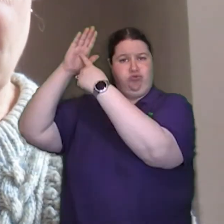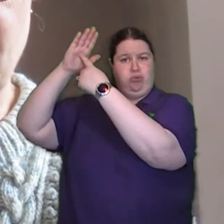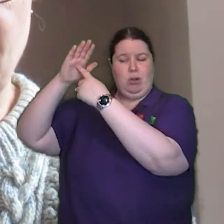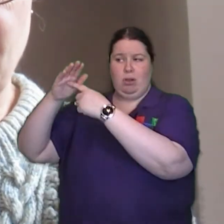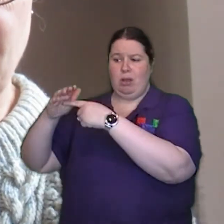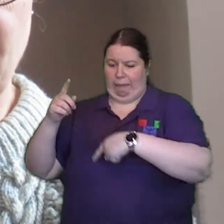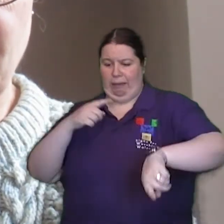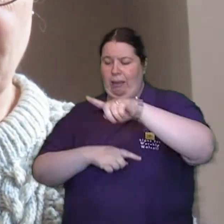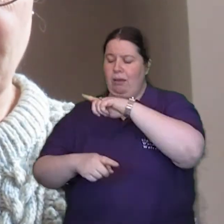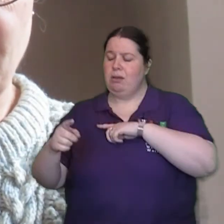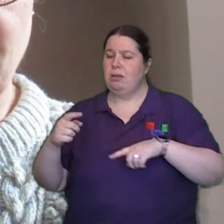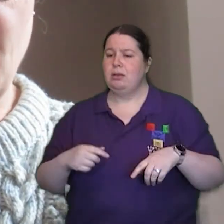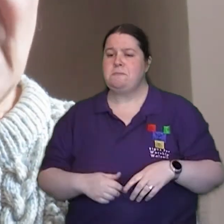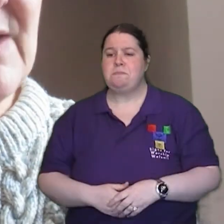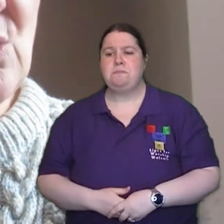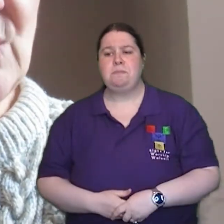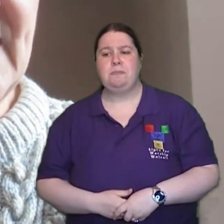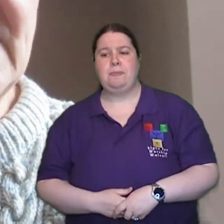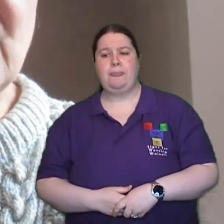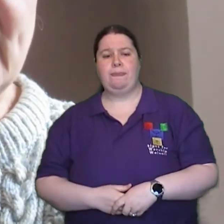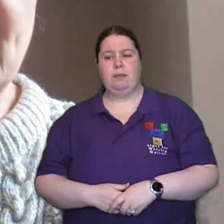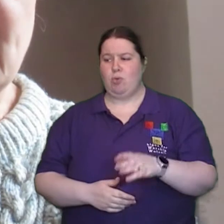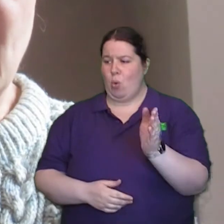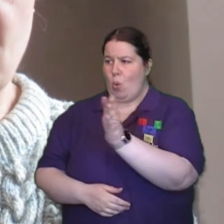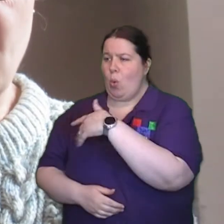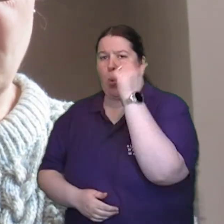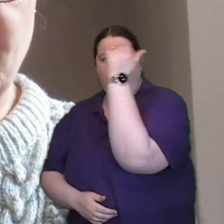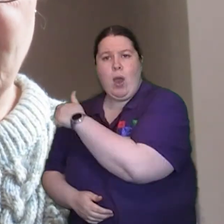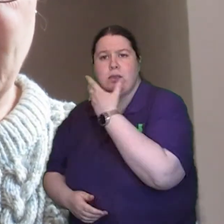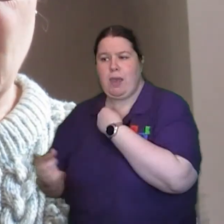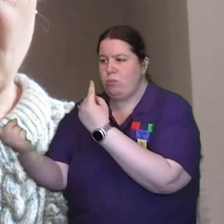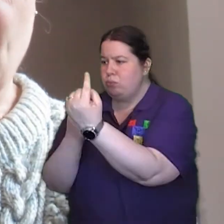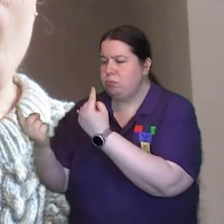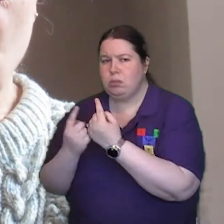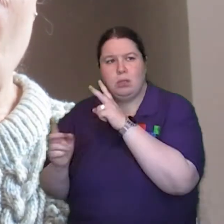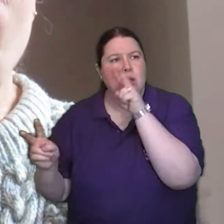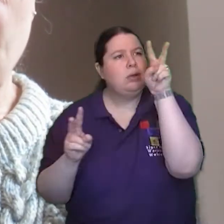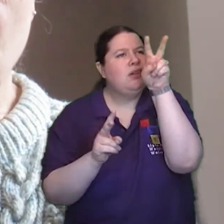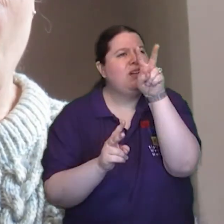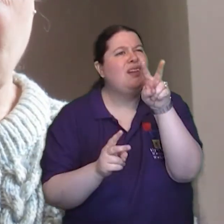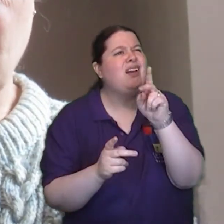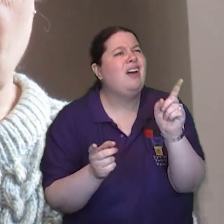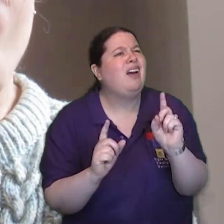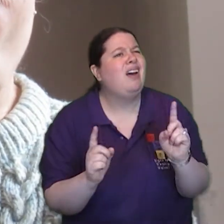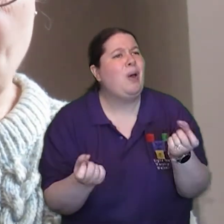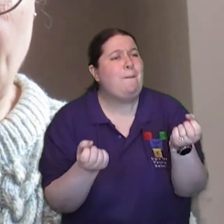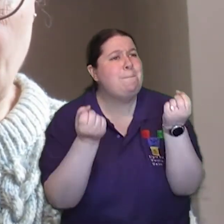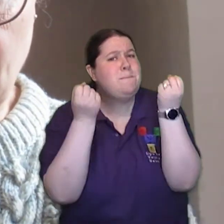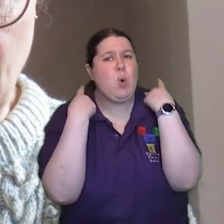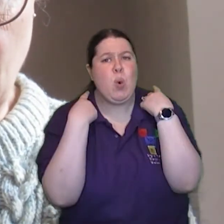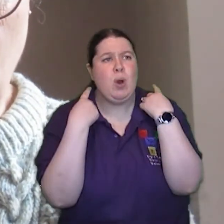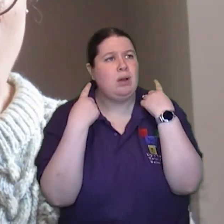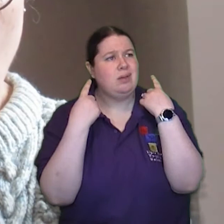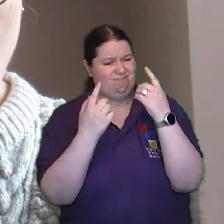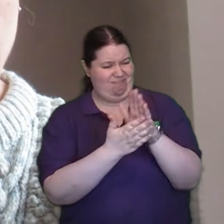the kingdom." Then all the king's wise men came in, but they could not read the writing or tell